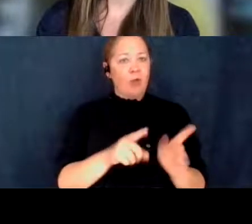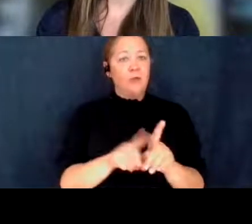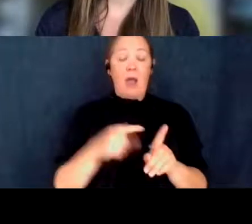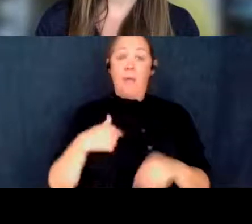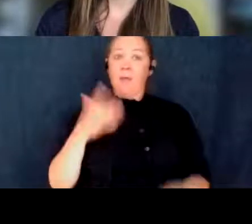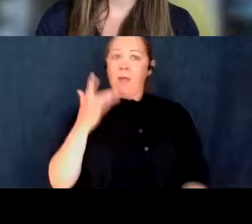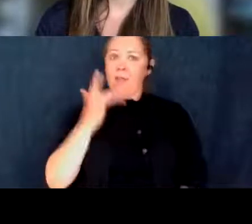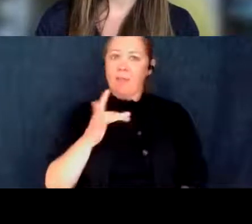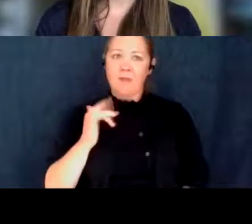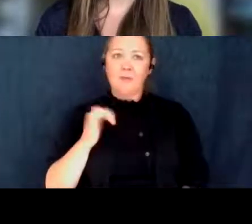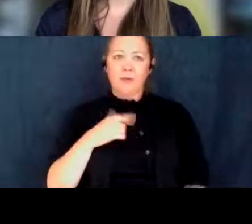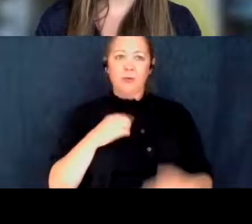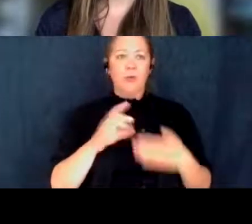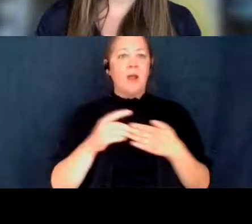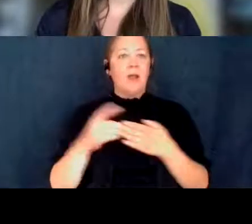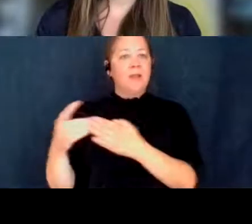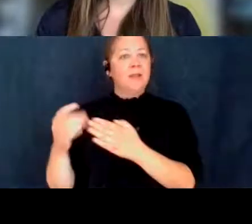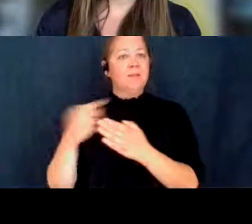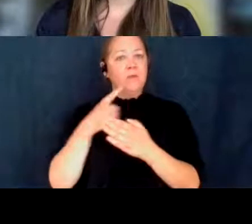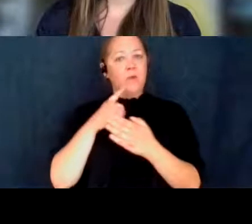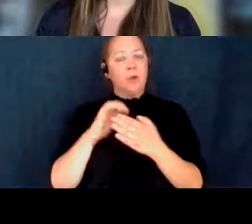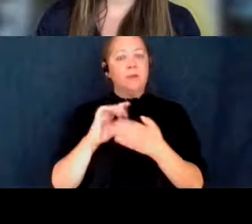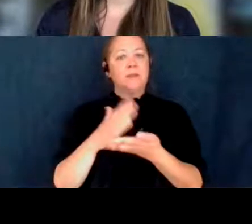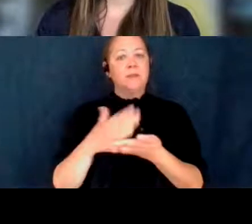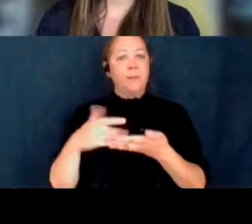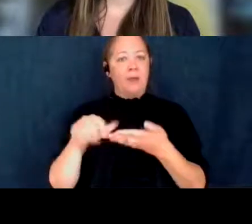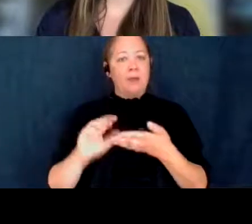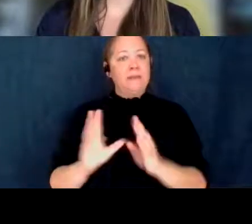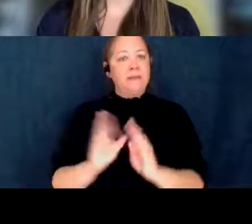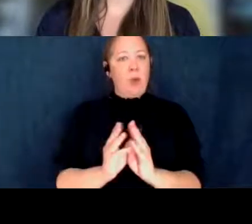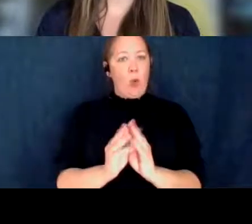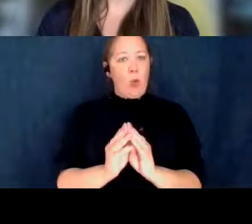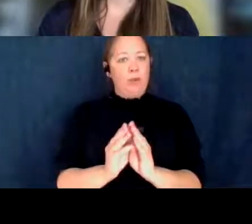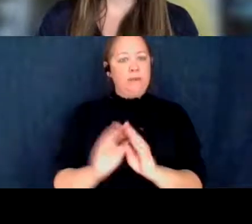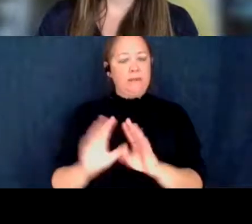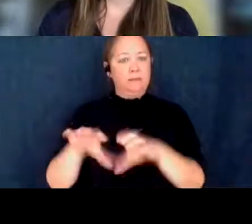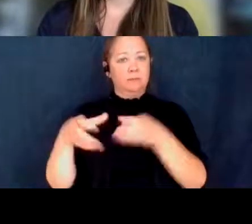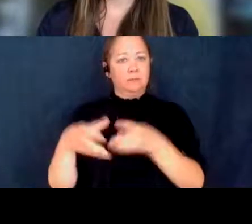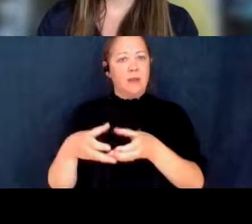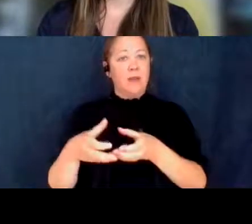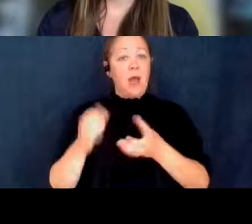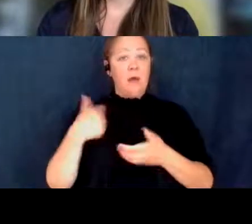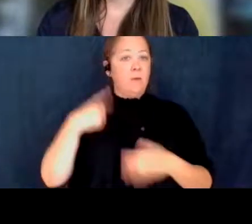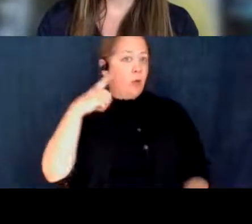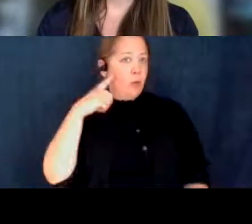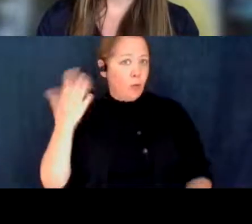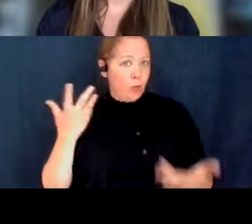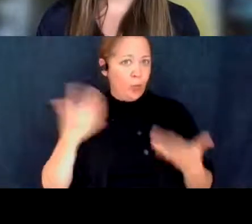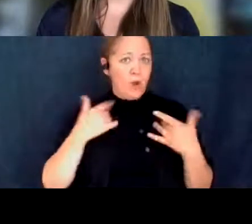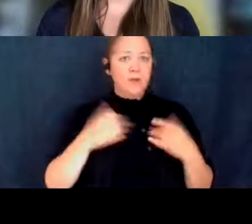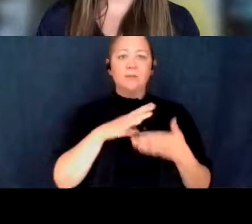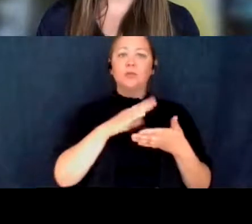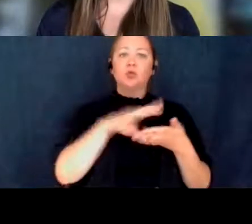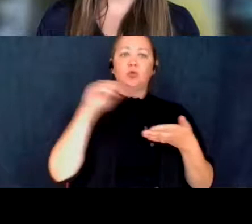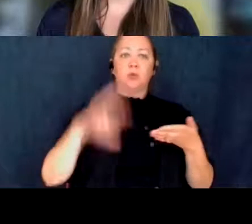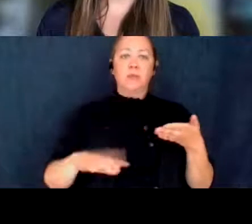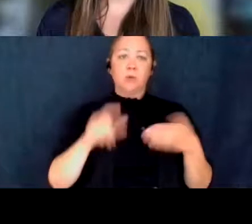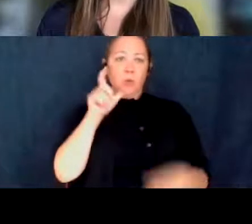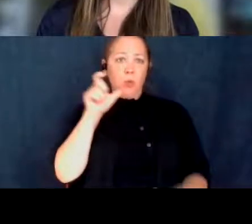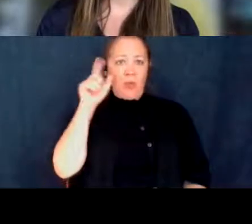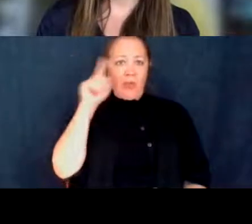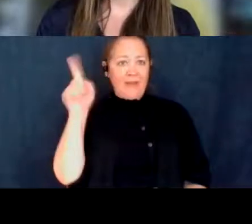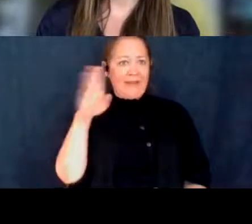some of these cohorts. And what I've been hearing is that students who didn't think that they would ever go abroad